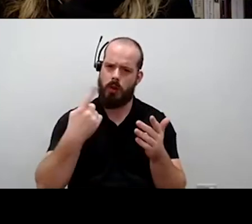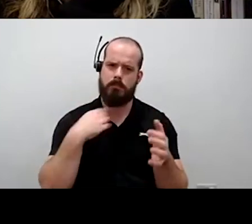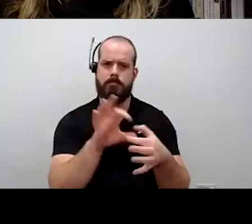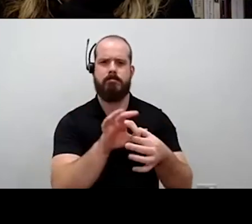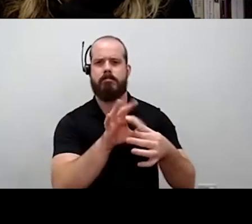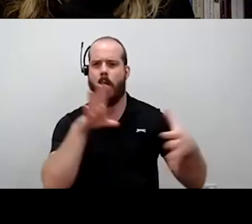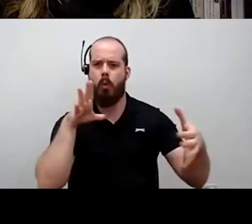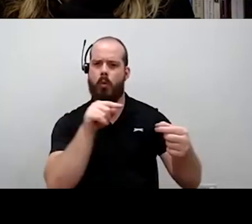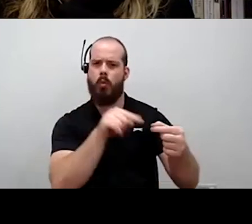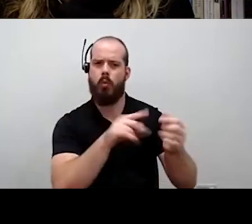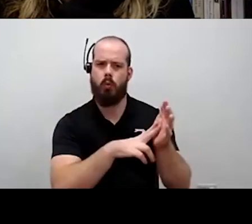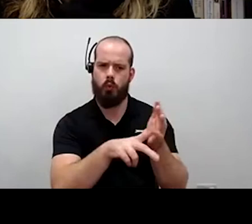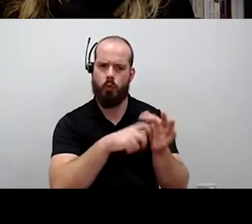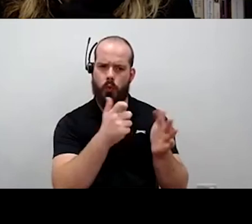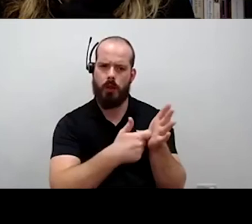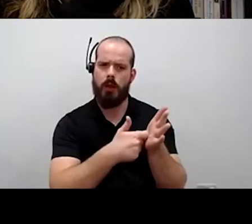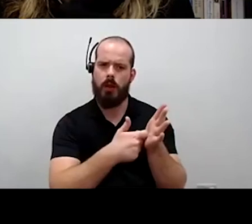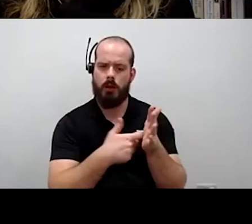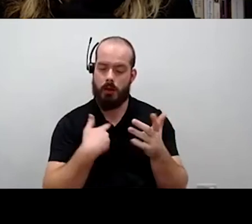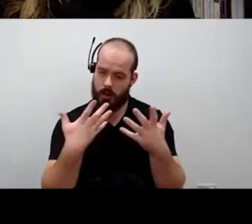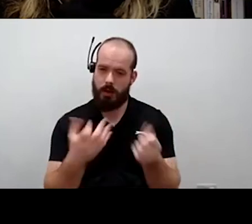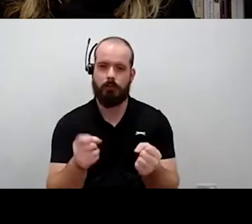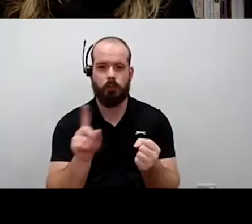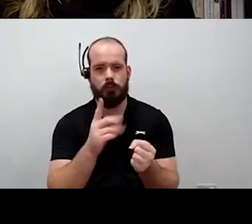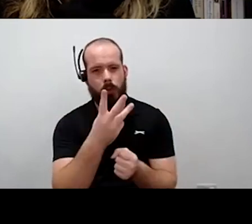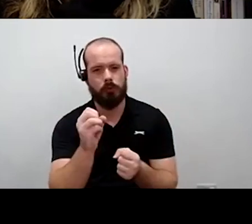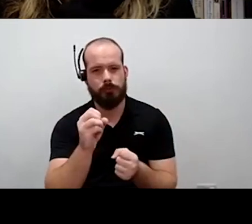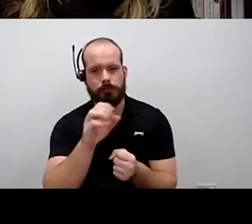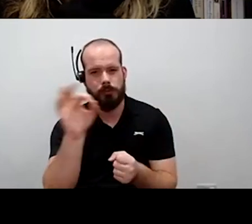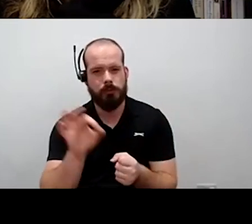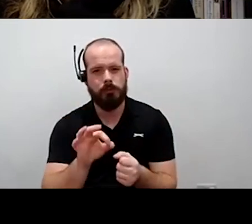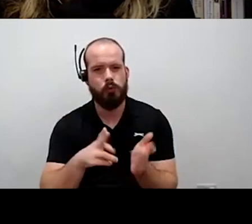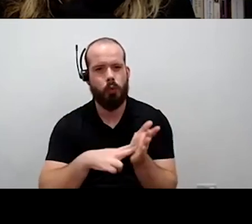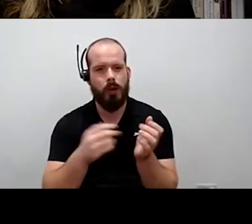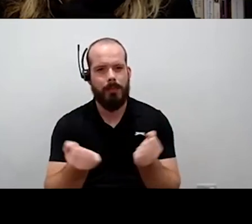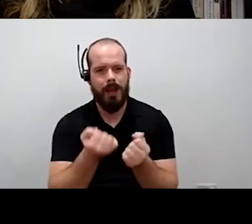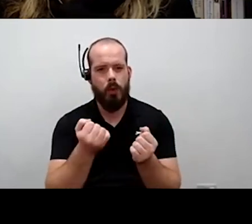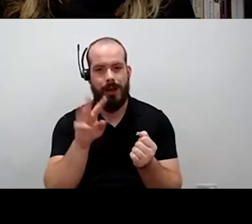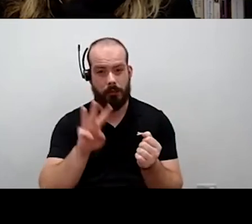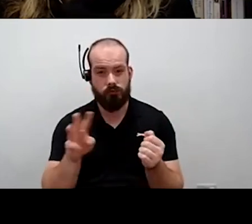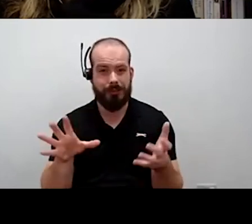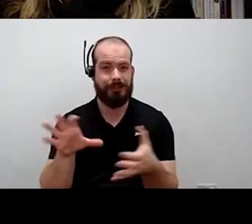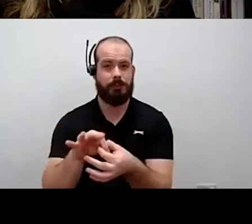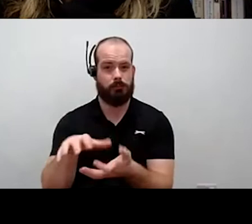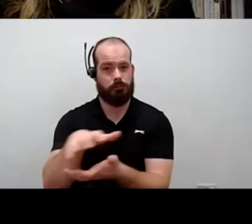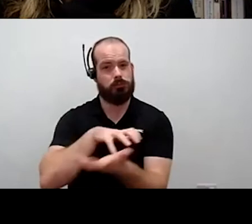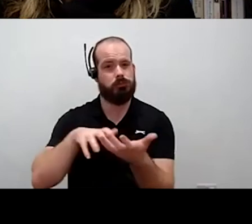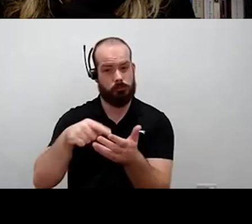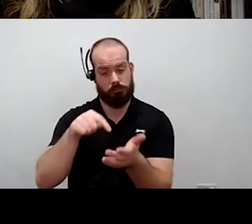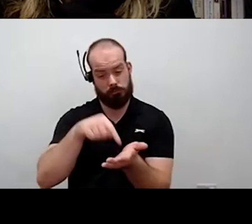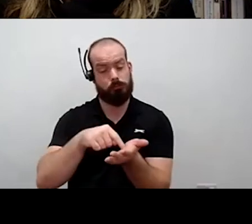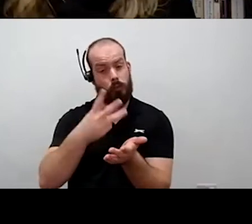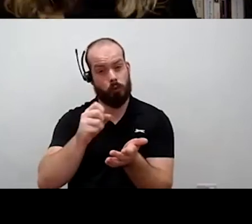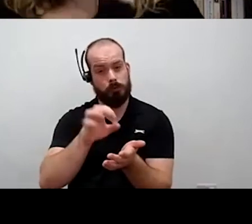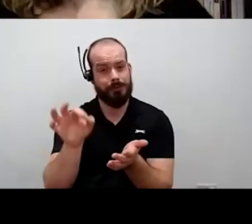the big share of nuclear we're having. We had 30% of nuclear in our electricity mix. And he was giving all the